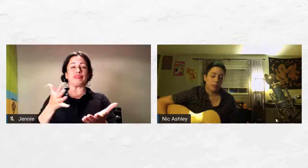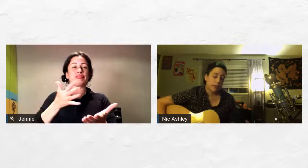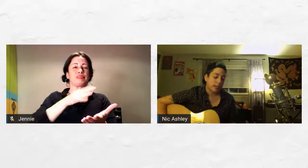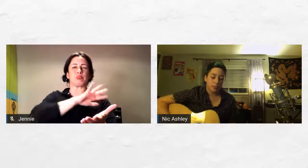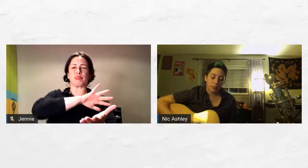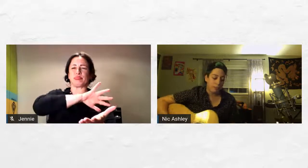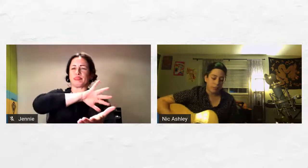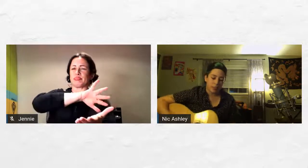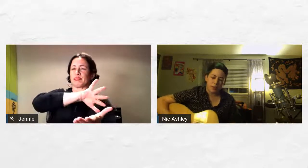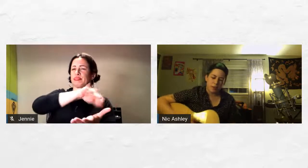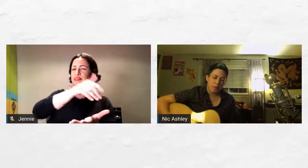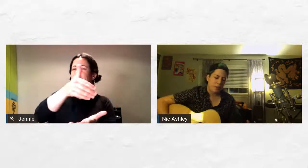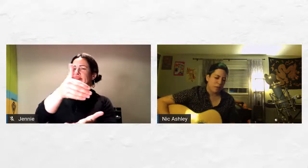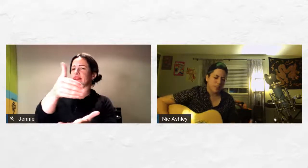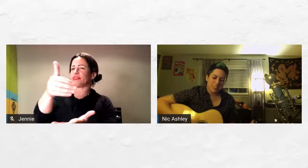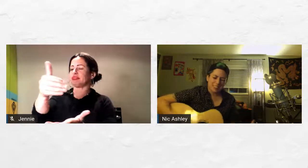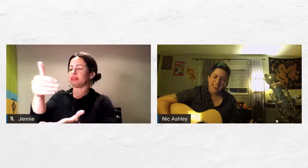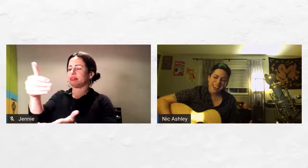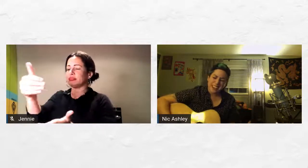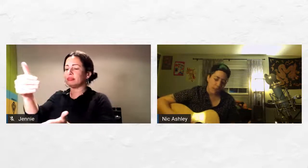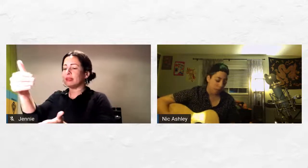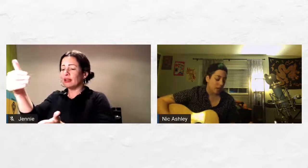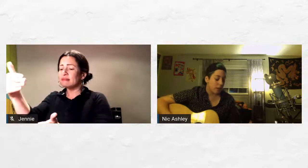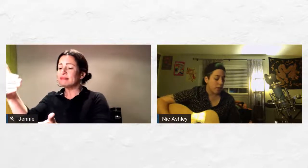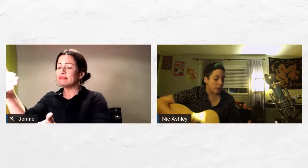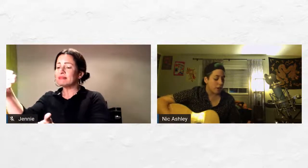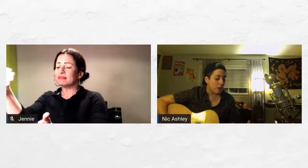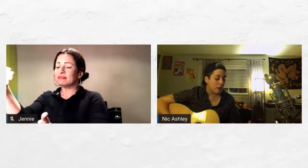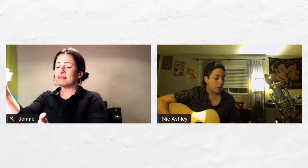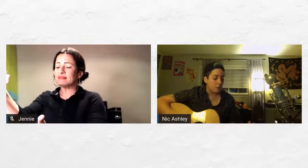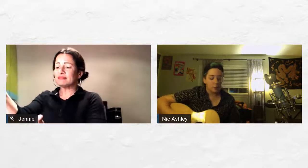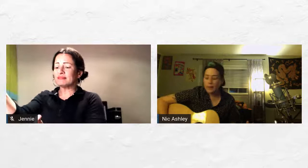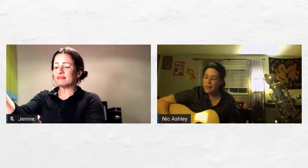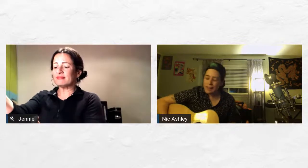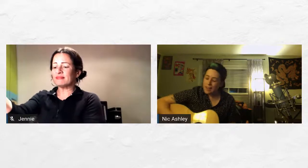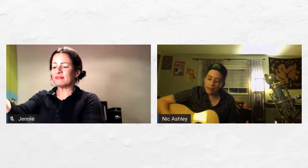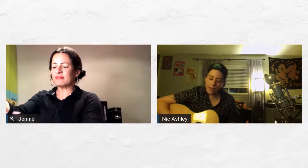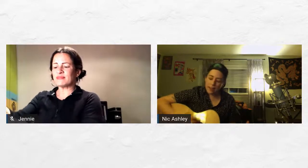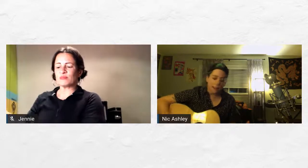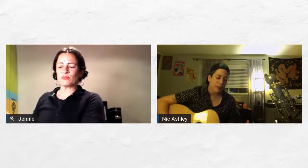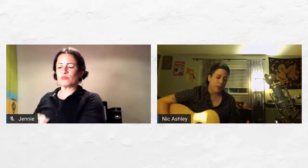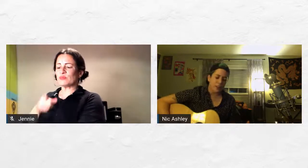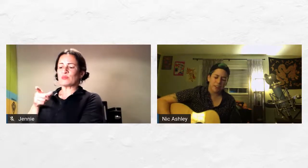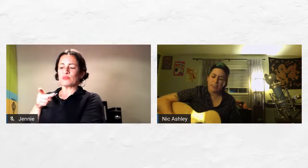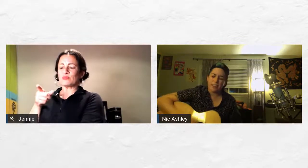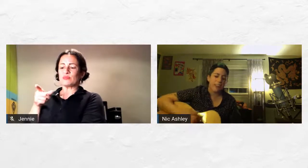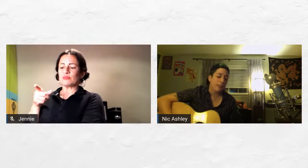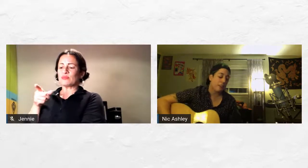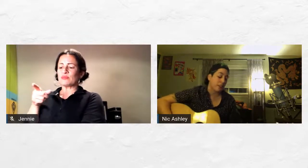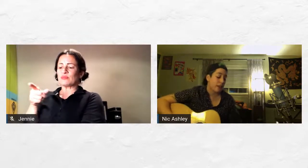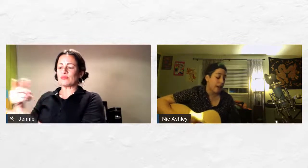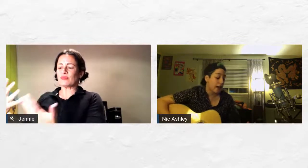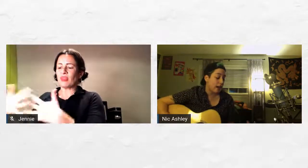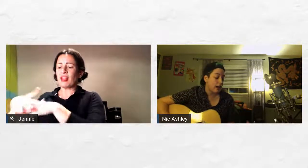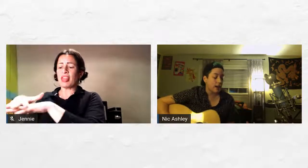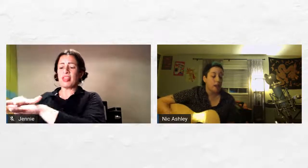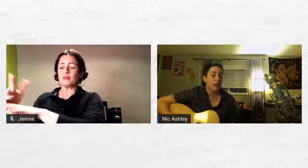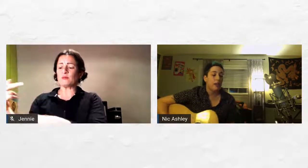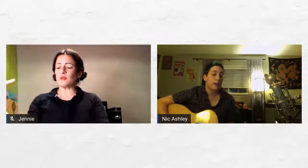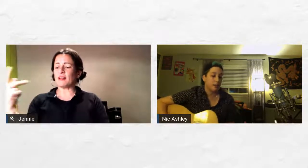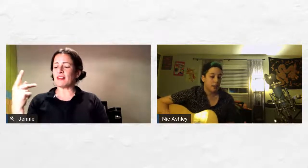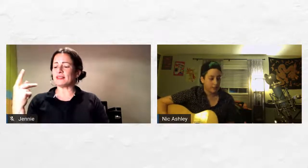heading straight to yours. I know better than